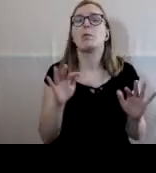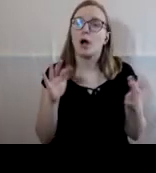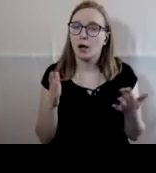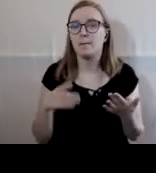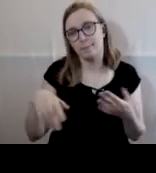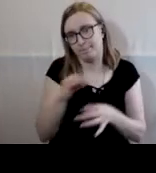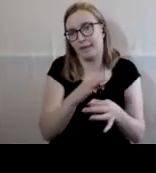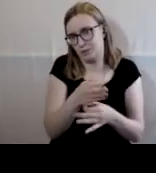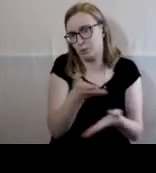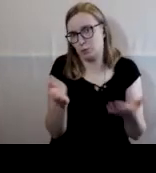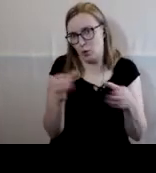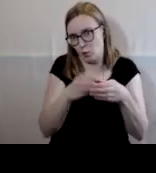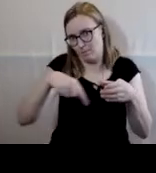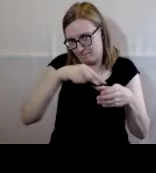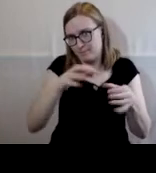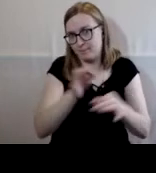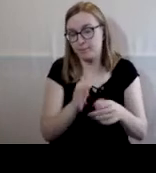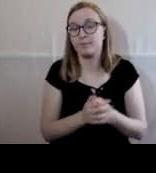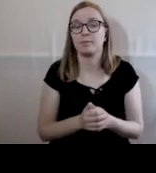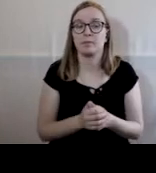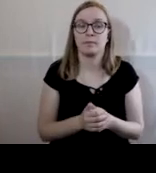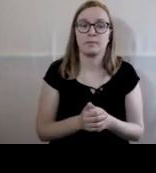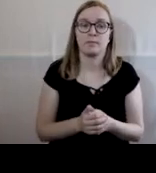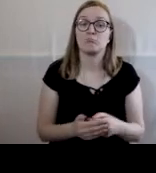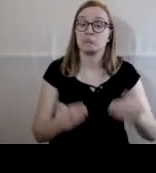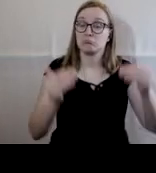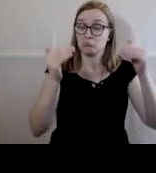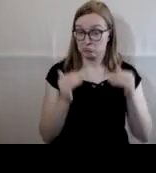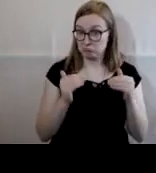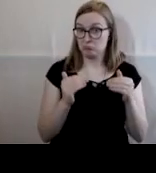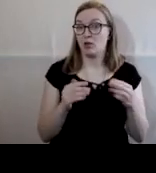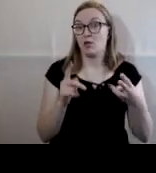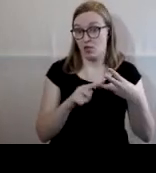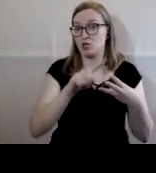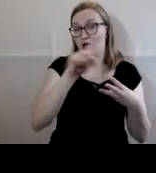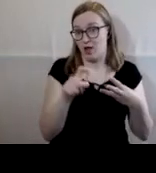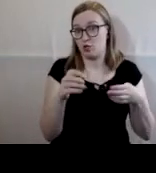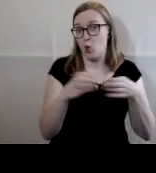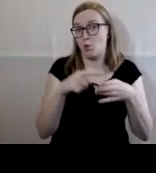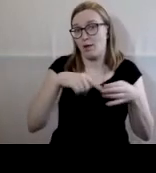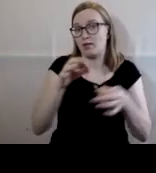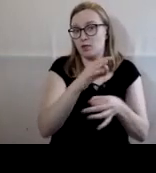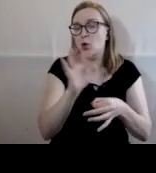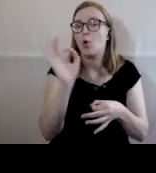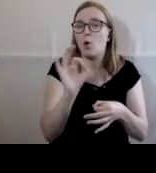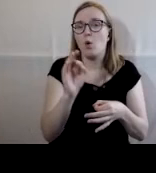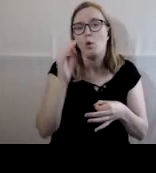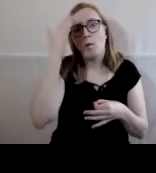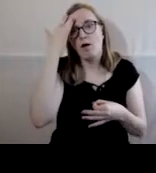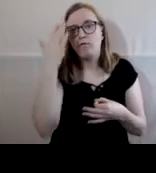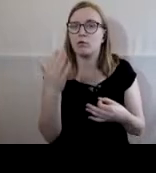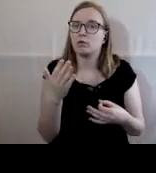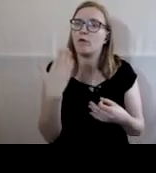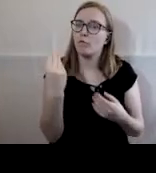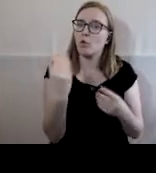knowledge and skills. What levels would you consider including in your current curriculum structure,